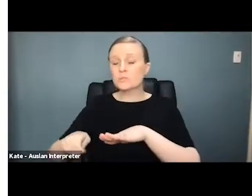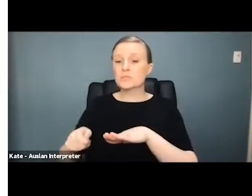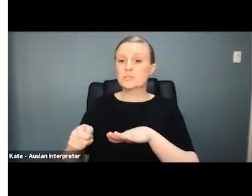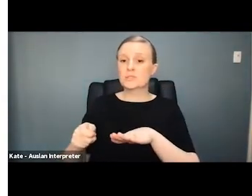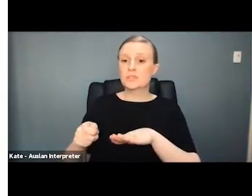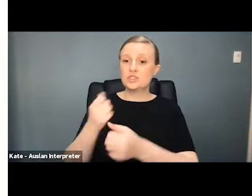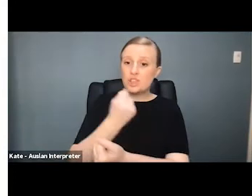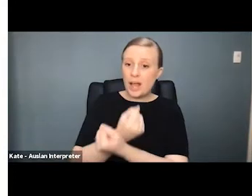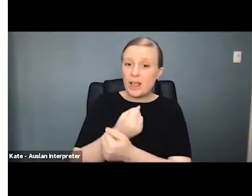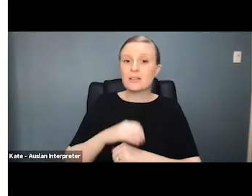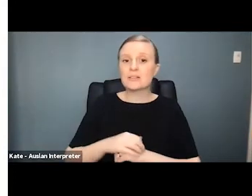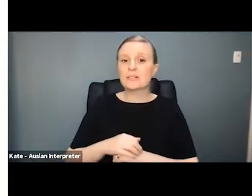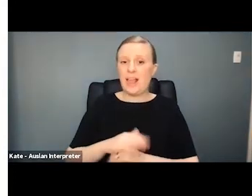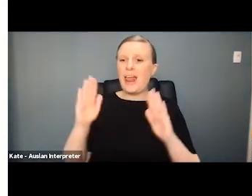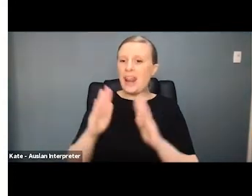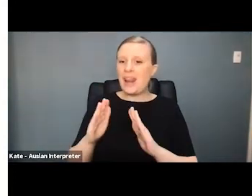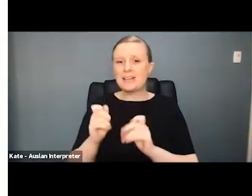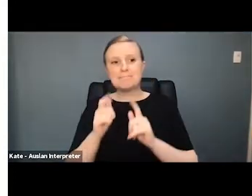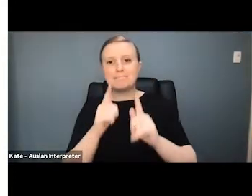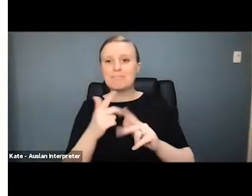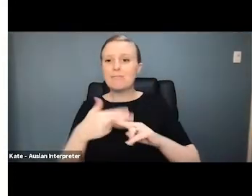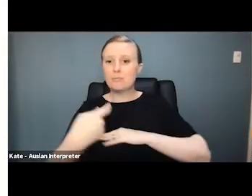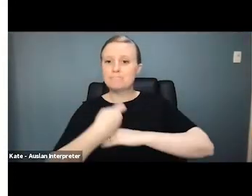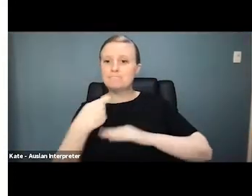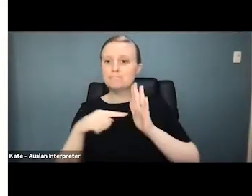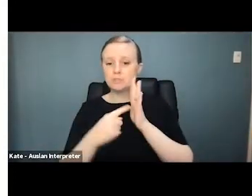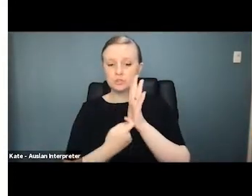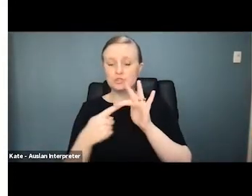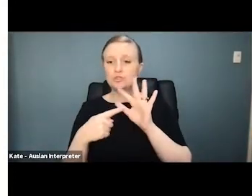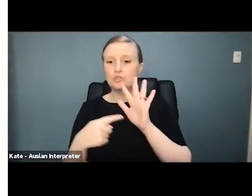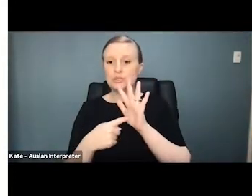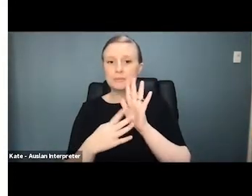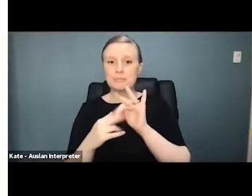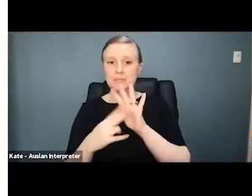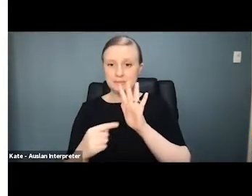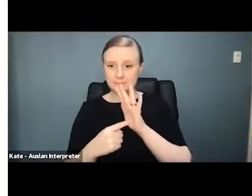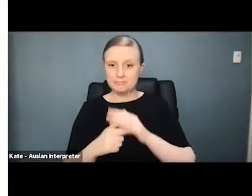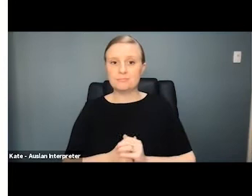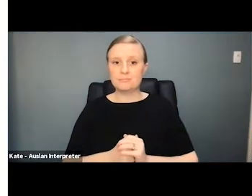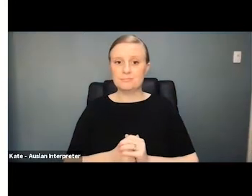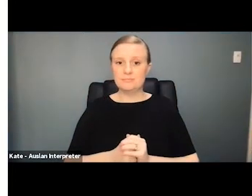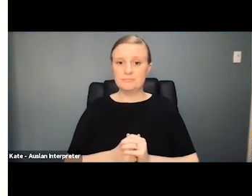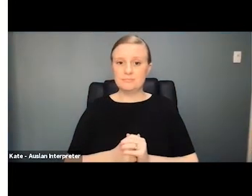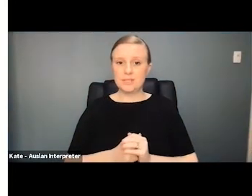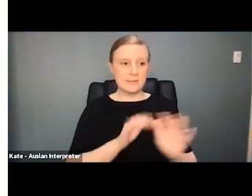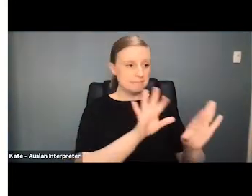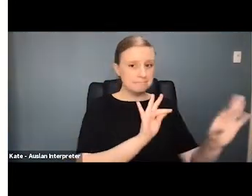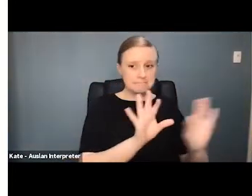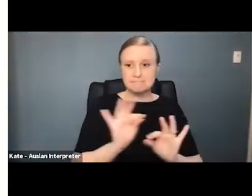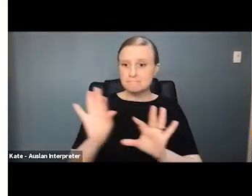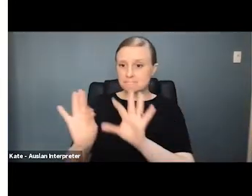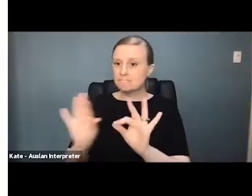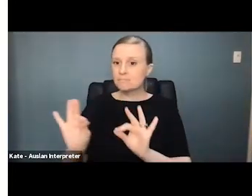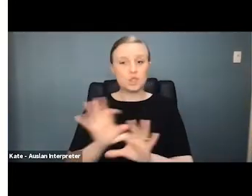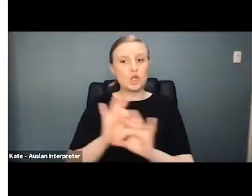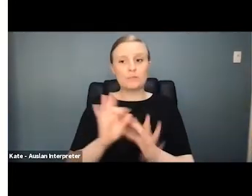And important to note that these are not representative samples, but they're not designed to be representative samples either, but rather they're sentinel samples